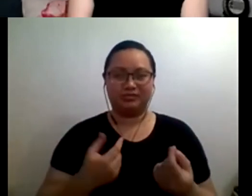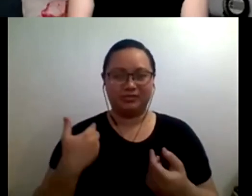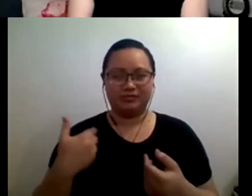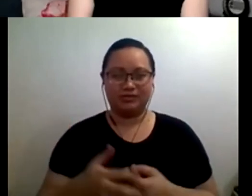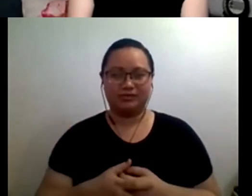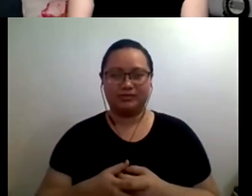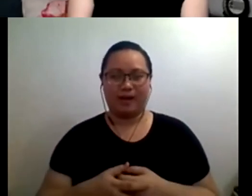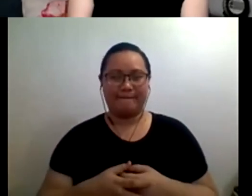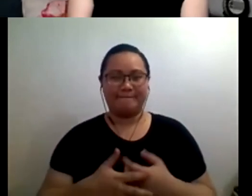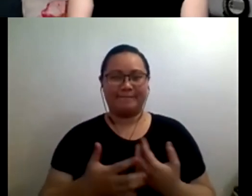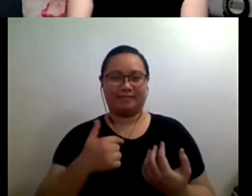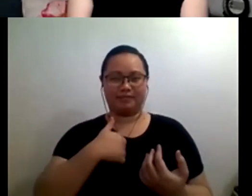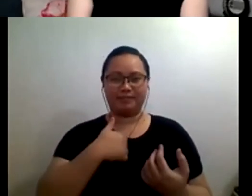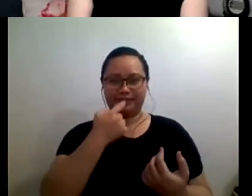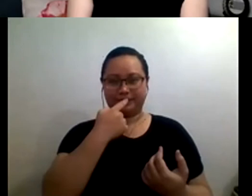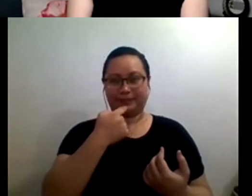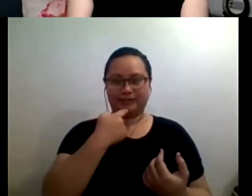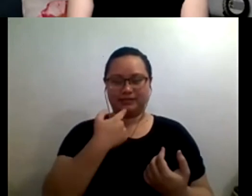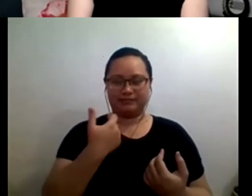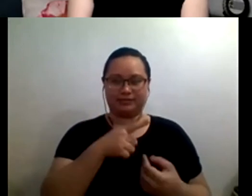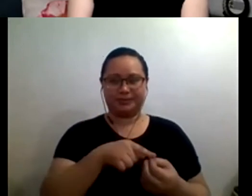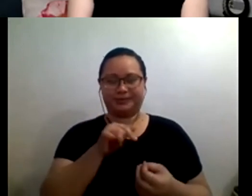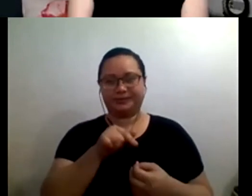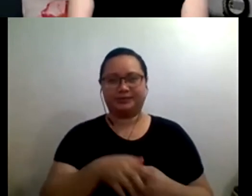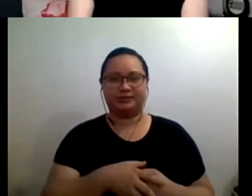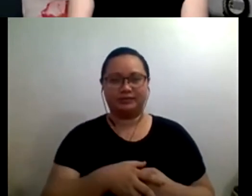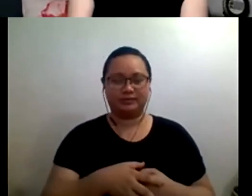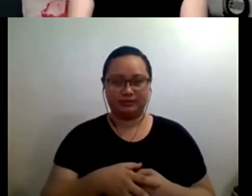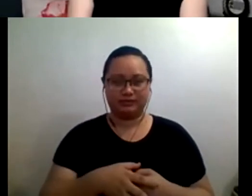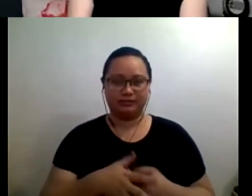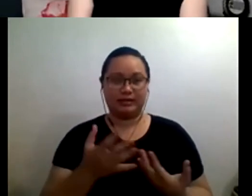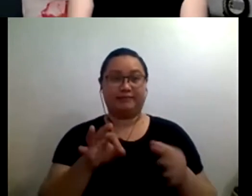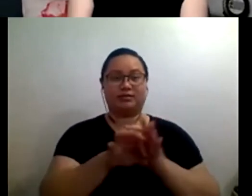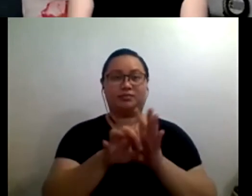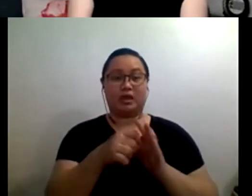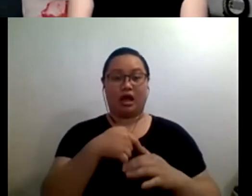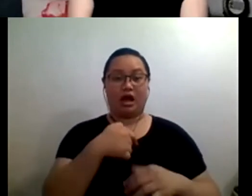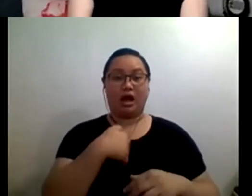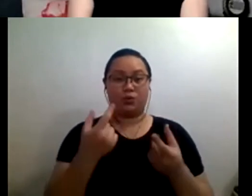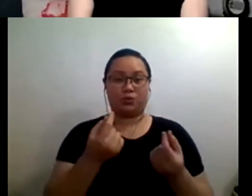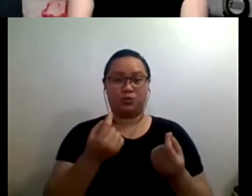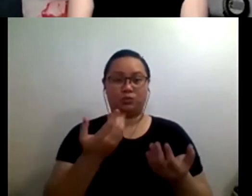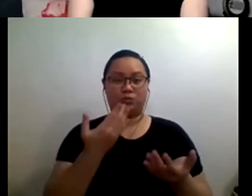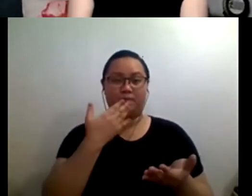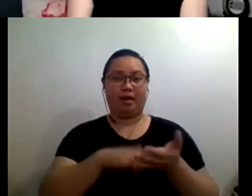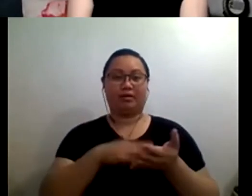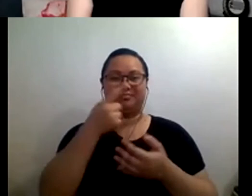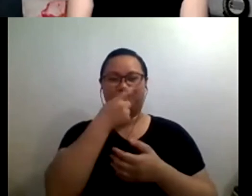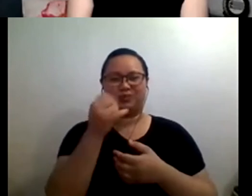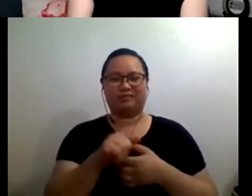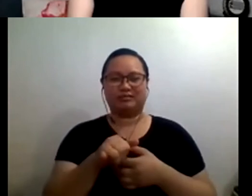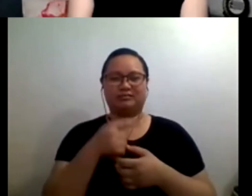I've made this own limit to myself. If nagawa na ako ng masama because of this, then I'll